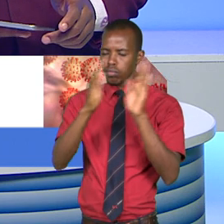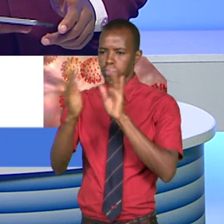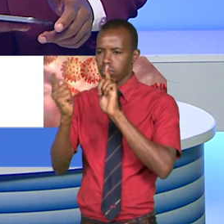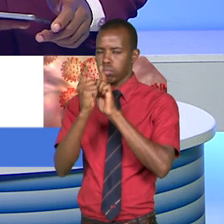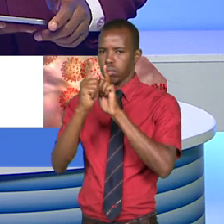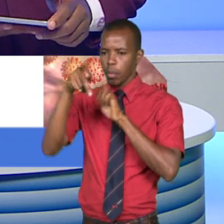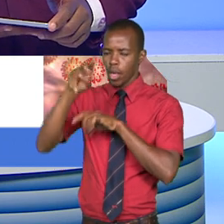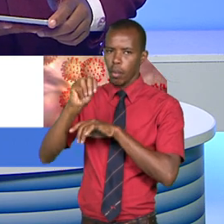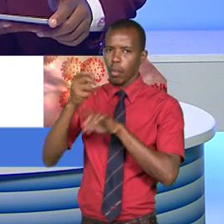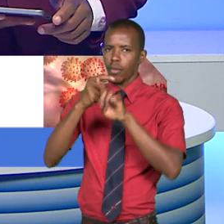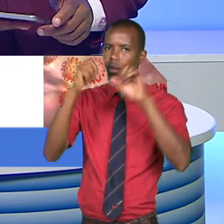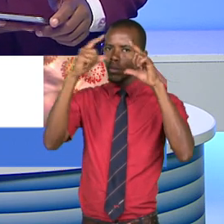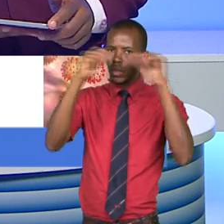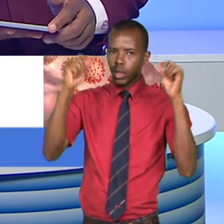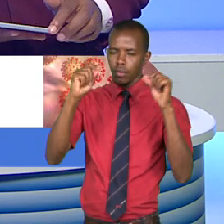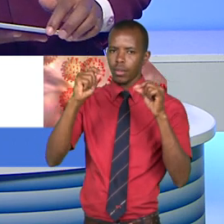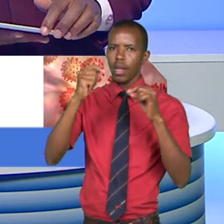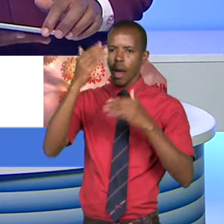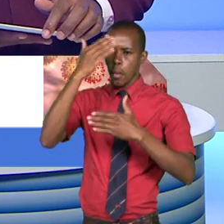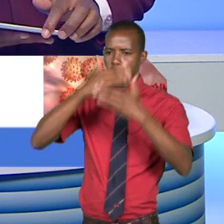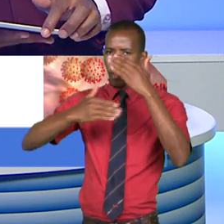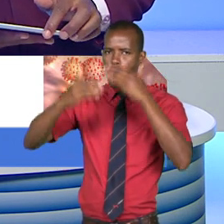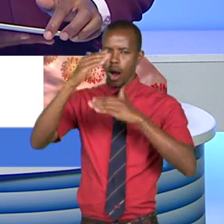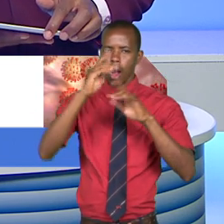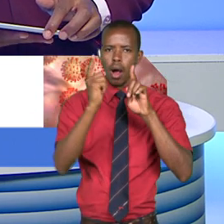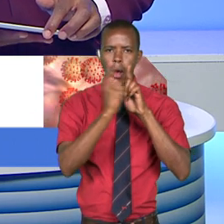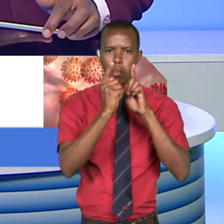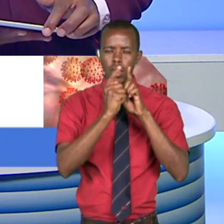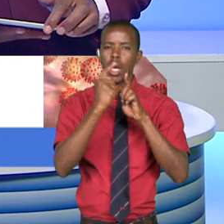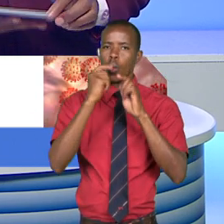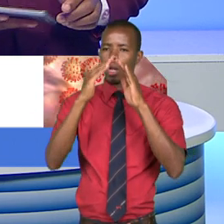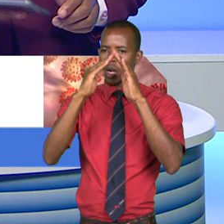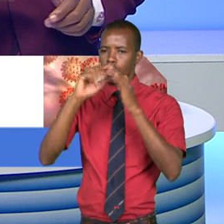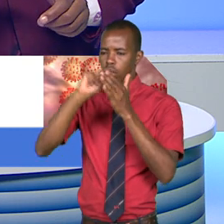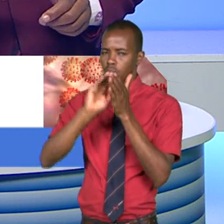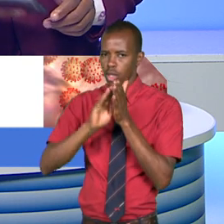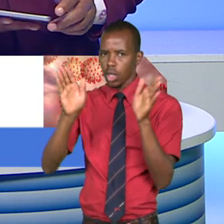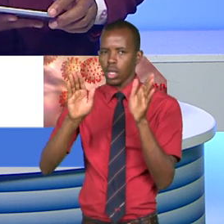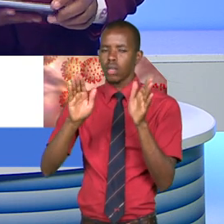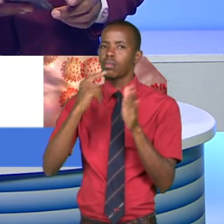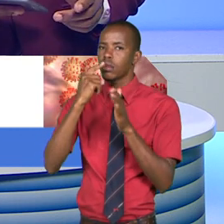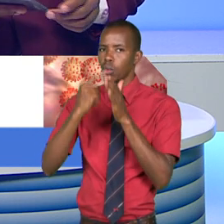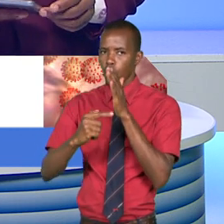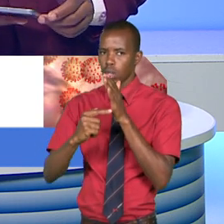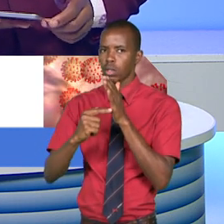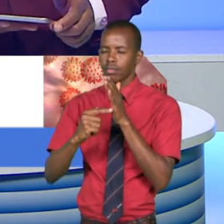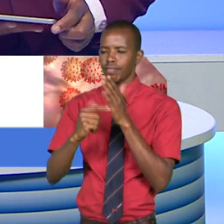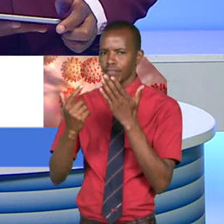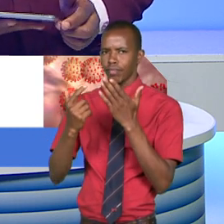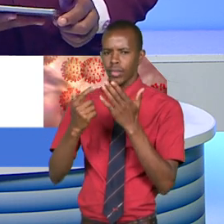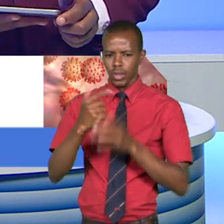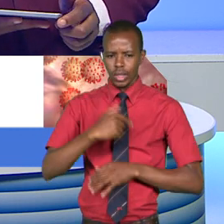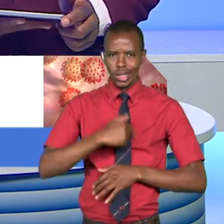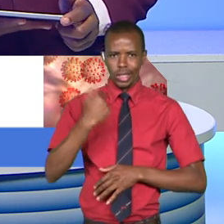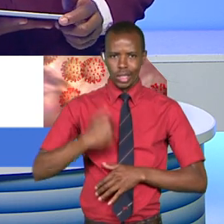Minister Yoshihide Suga today, his first face-to-face bilateral meeting, White House Press Secretary Jen Psaki says that their approach to China